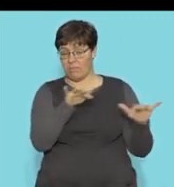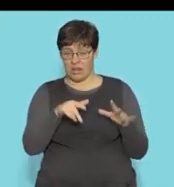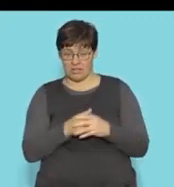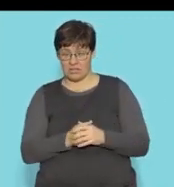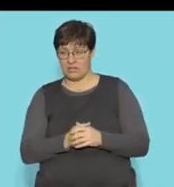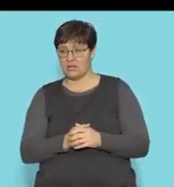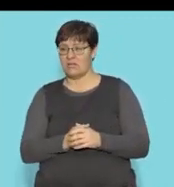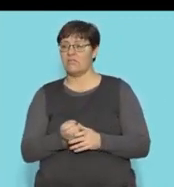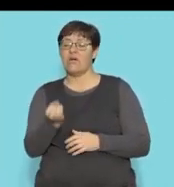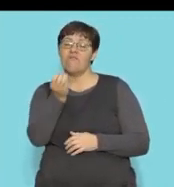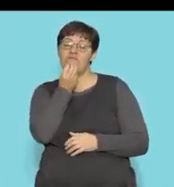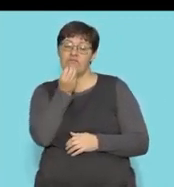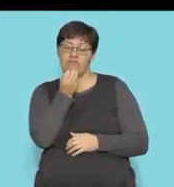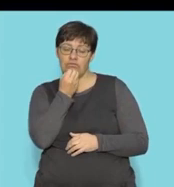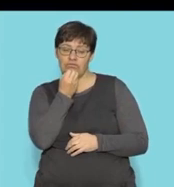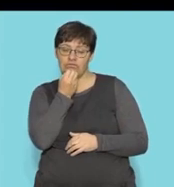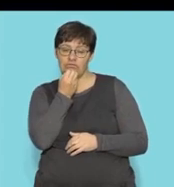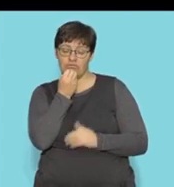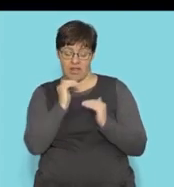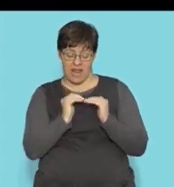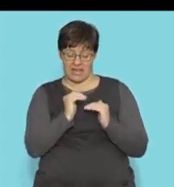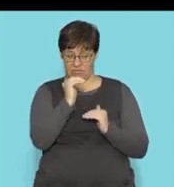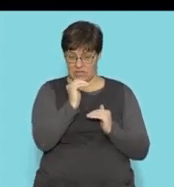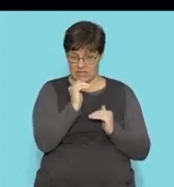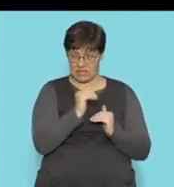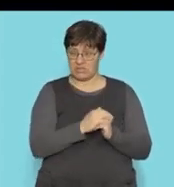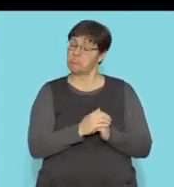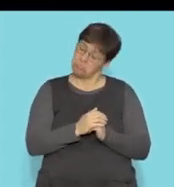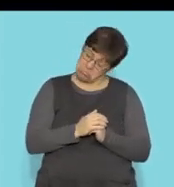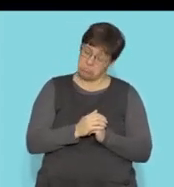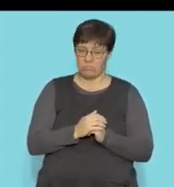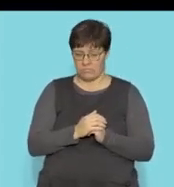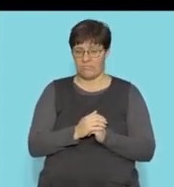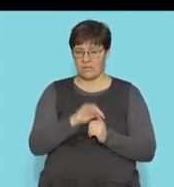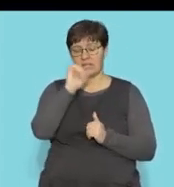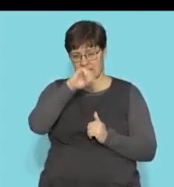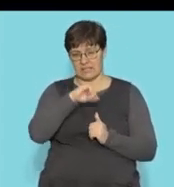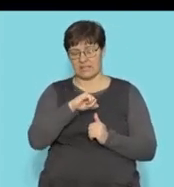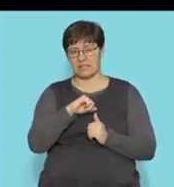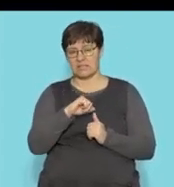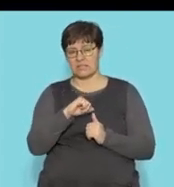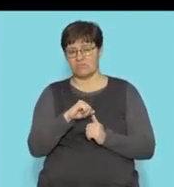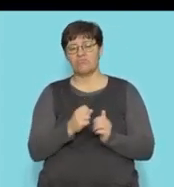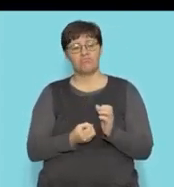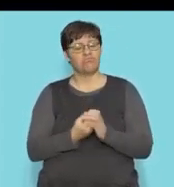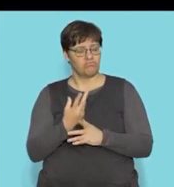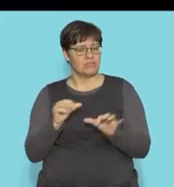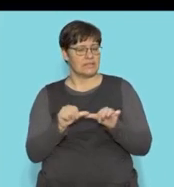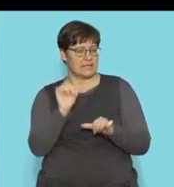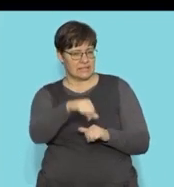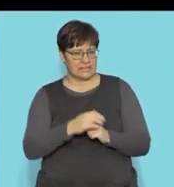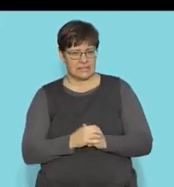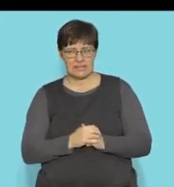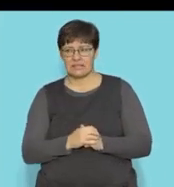size. If food supply increases, yes, that would cause an increase in the